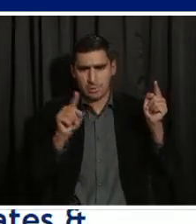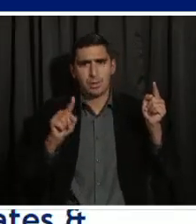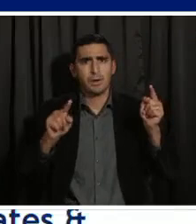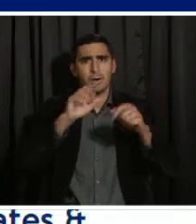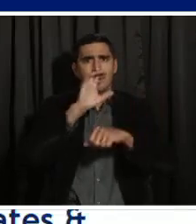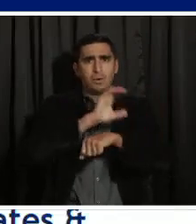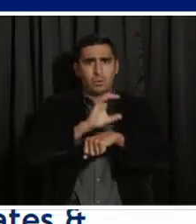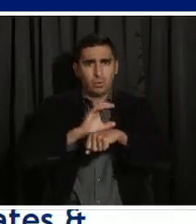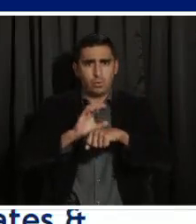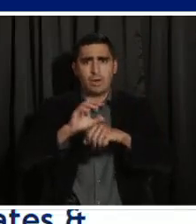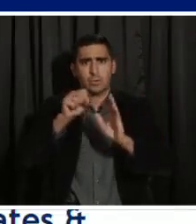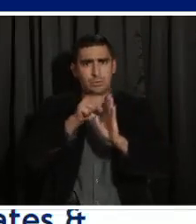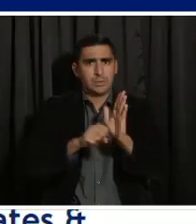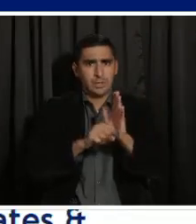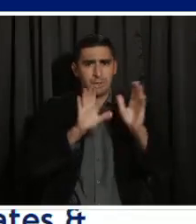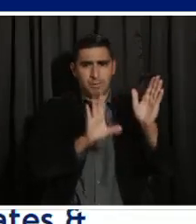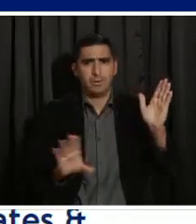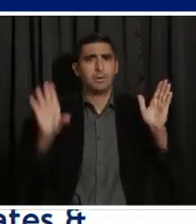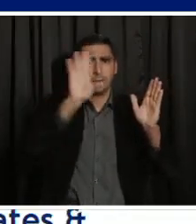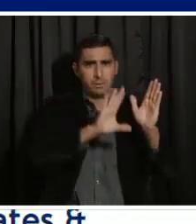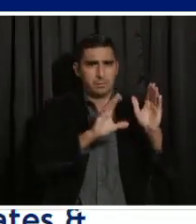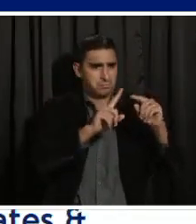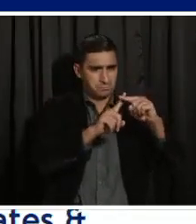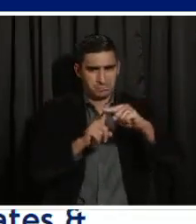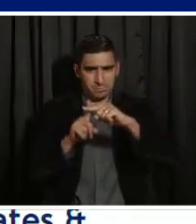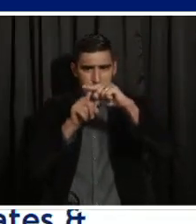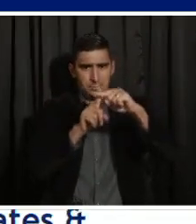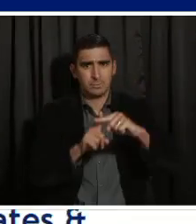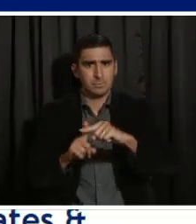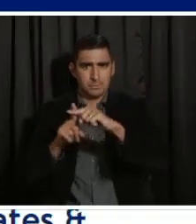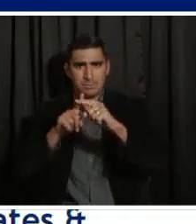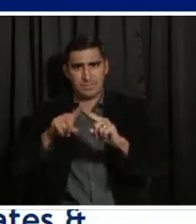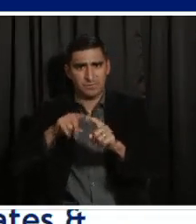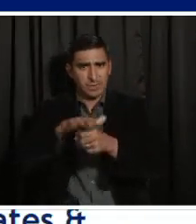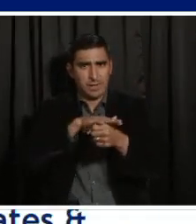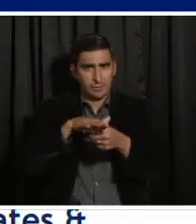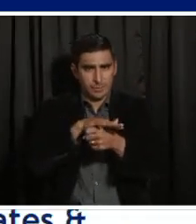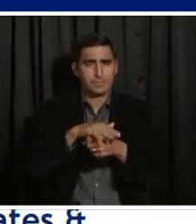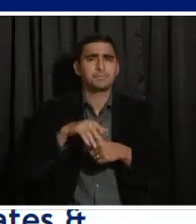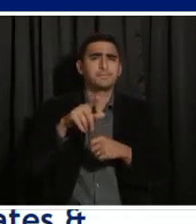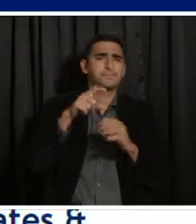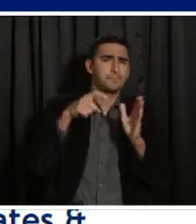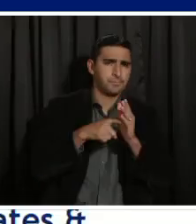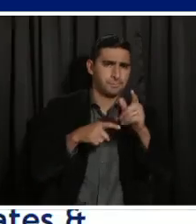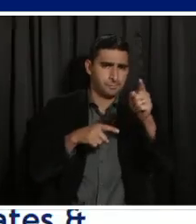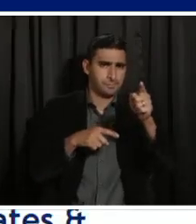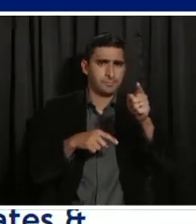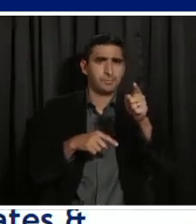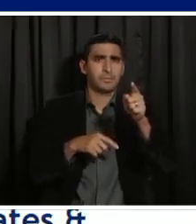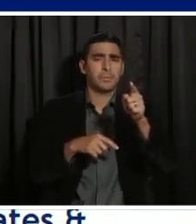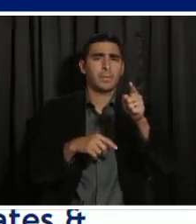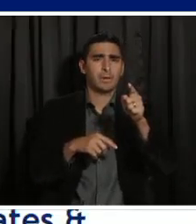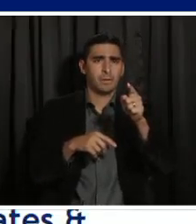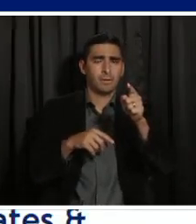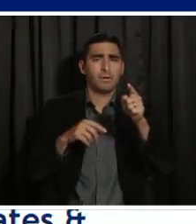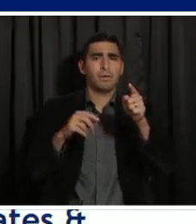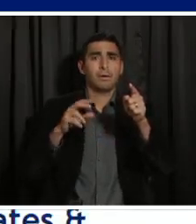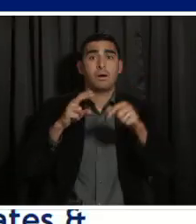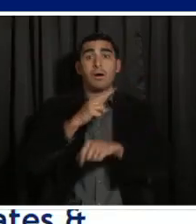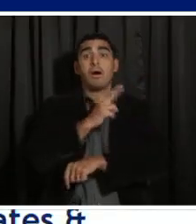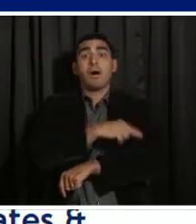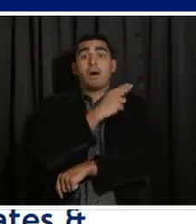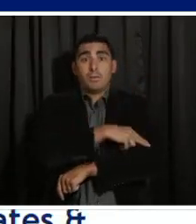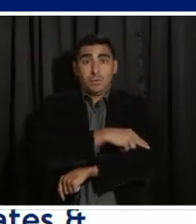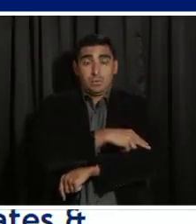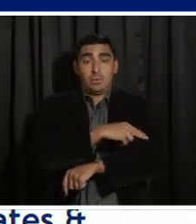trends in hospitalizations that we're seeing across the state right now. So this figure is showing you the correlation that exists between our hospitalization rates